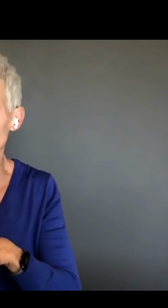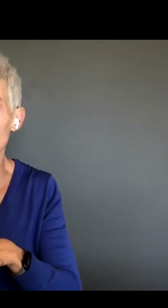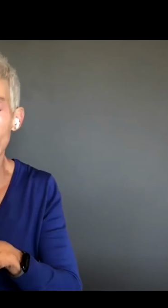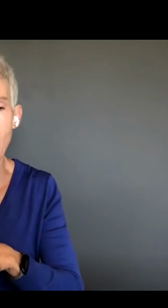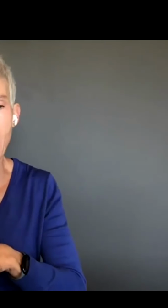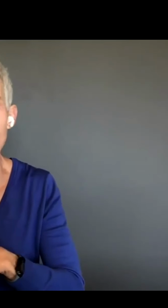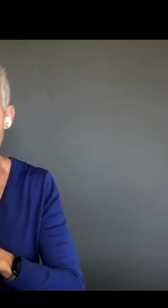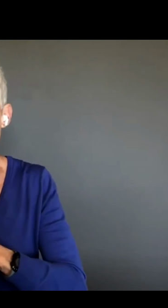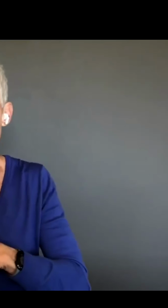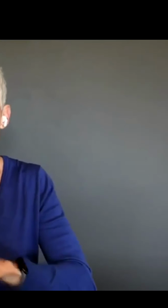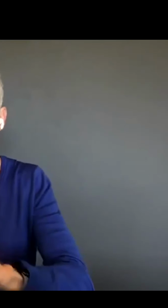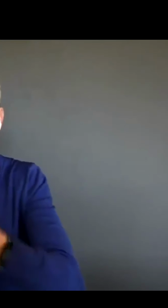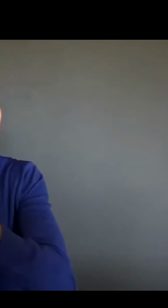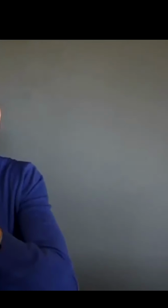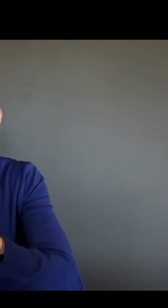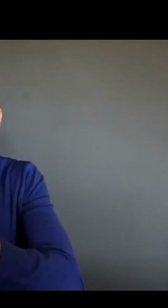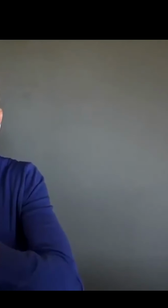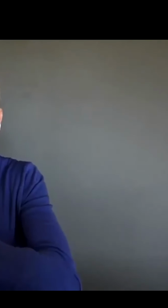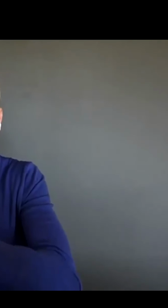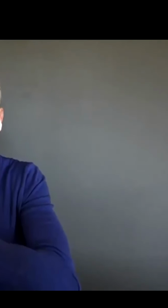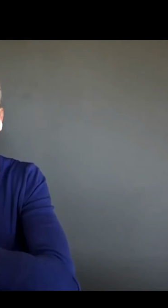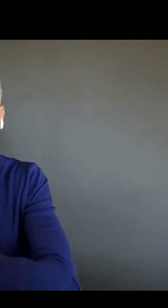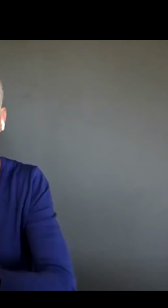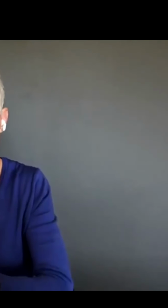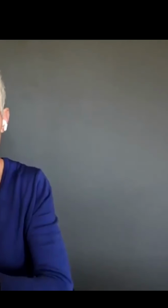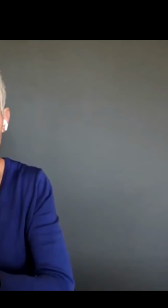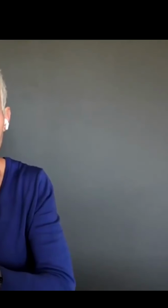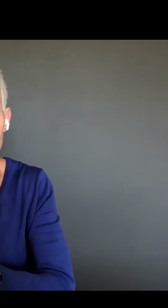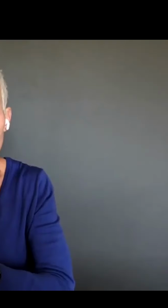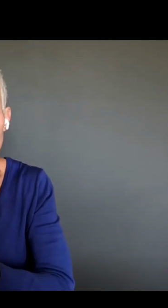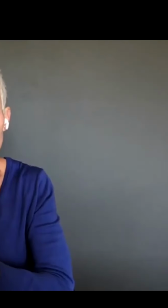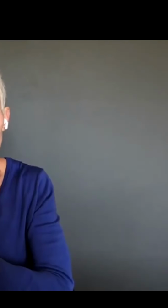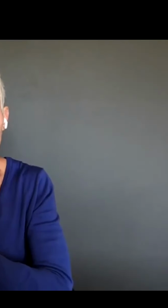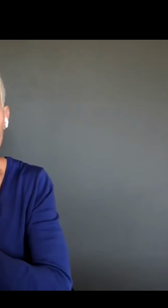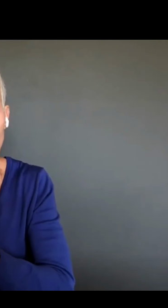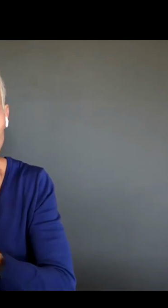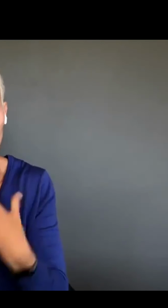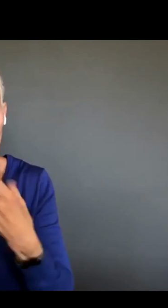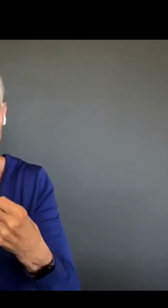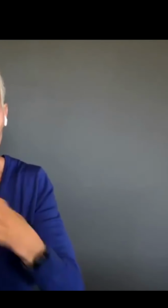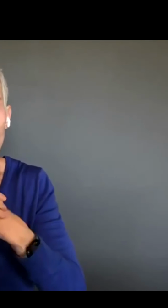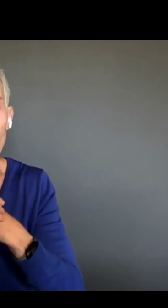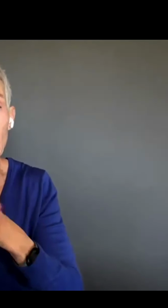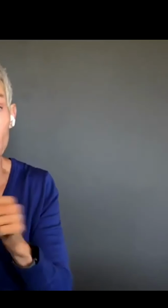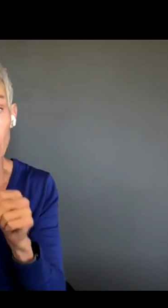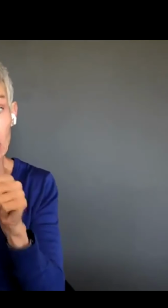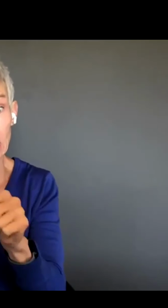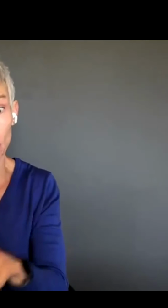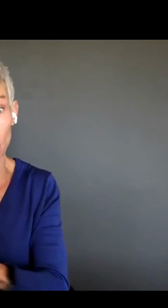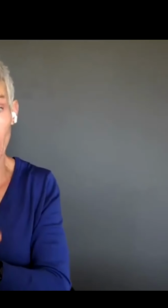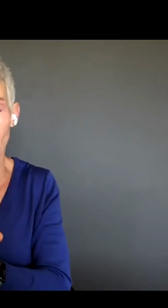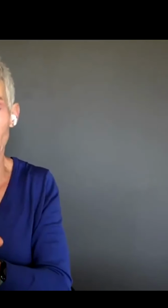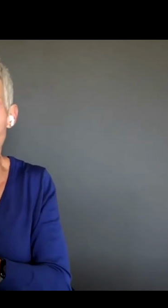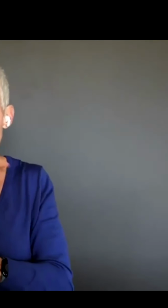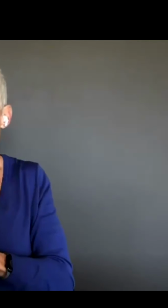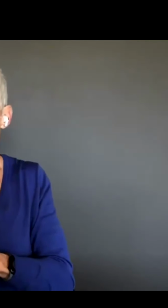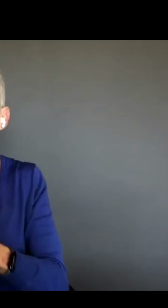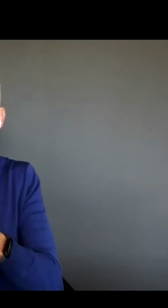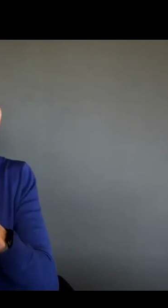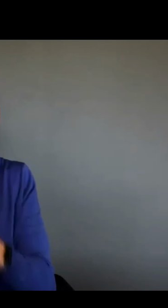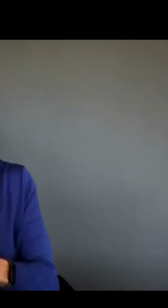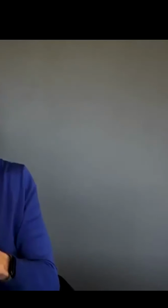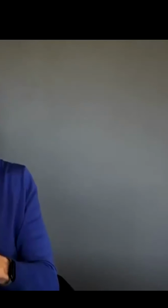we need peer experts. And if we keep doing that, then other professionals can go on